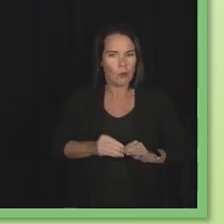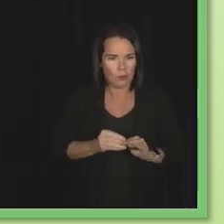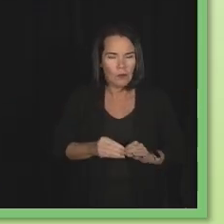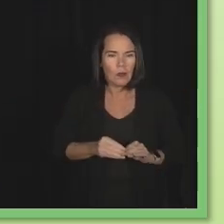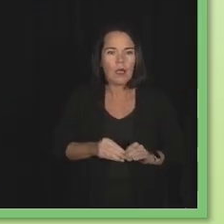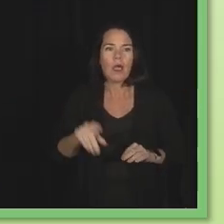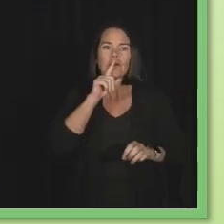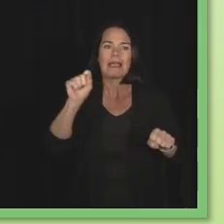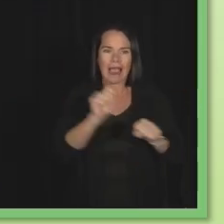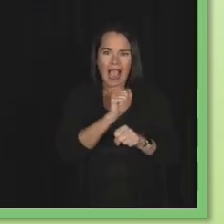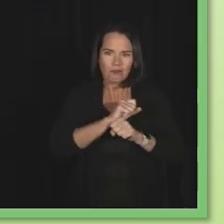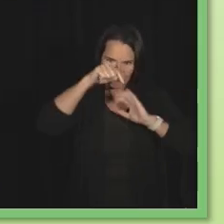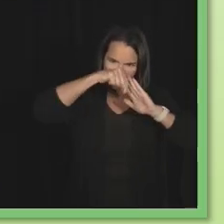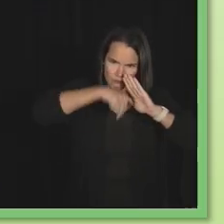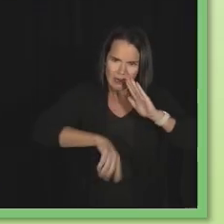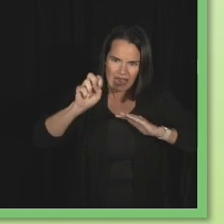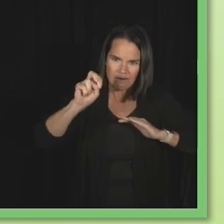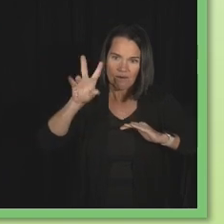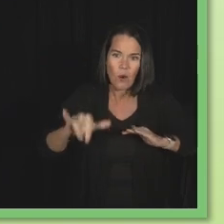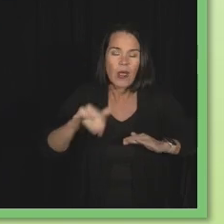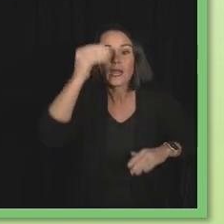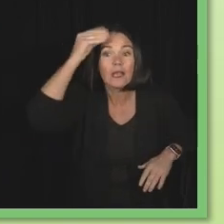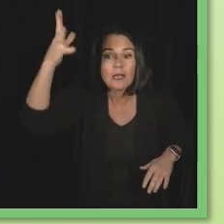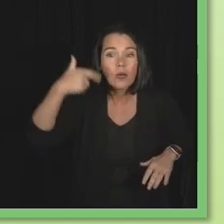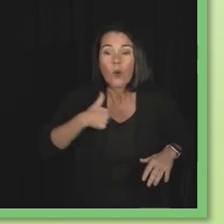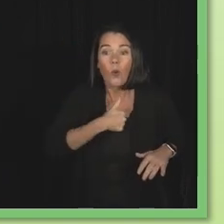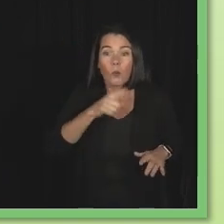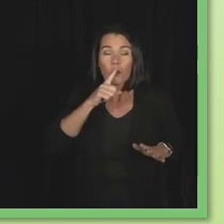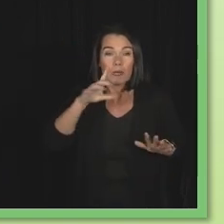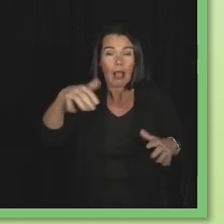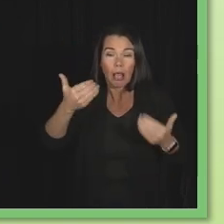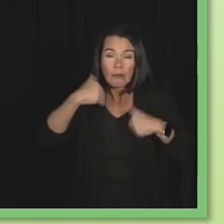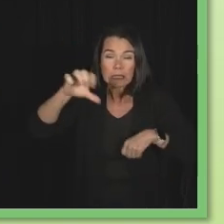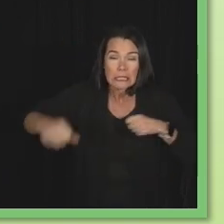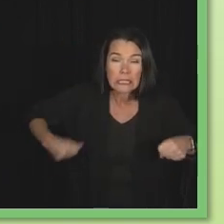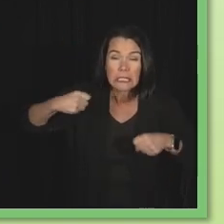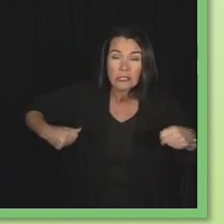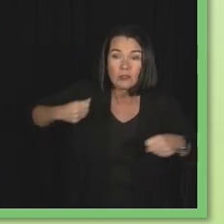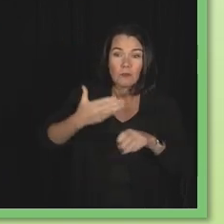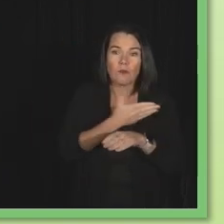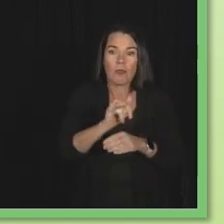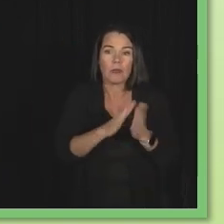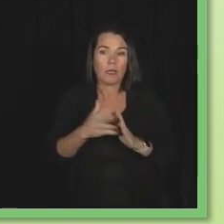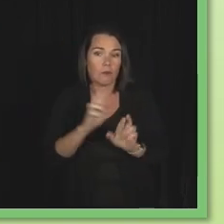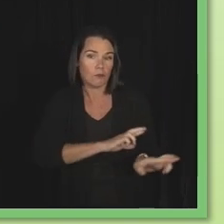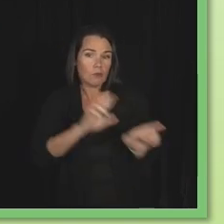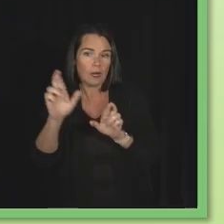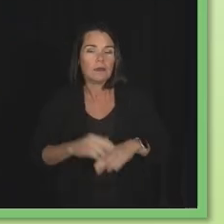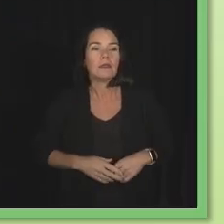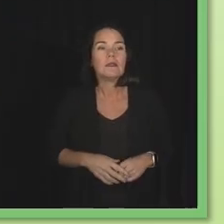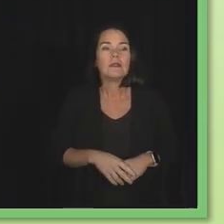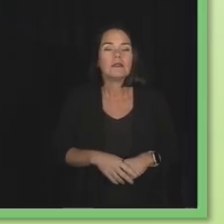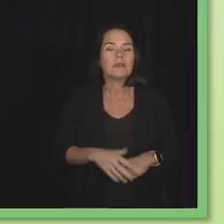without re-architect Envoy, and that will take years. So we made a decision. We basically made a decision to